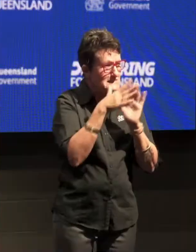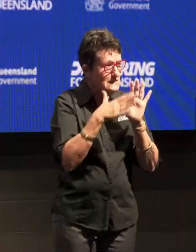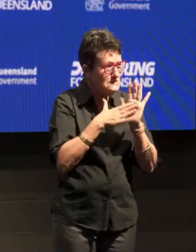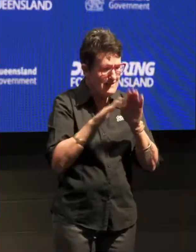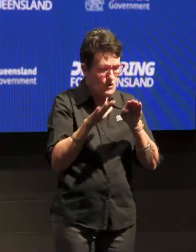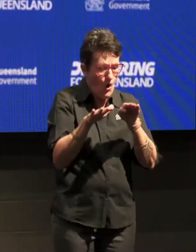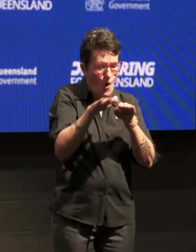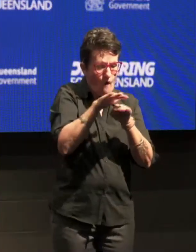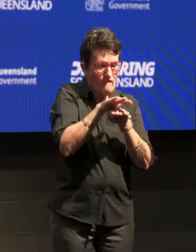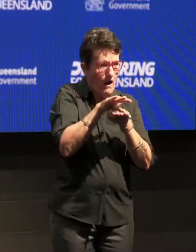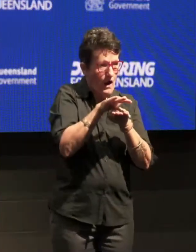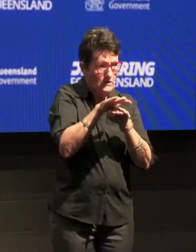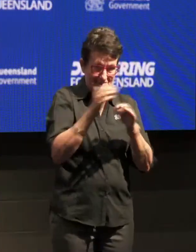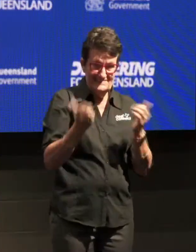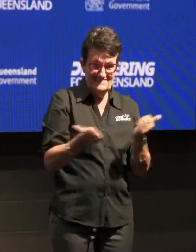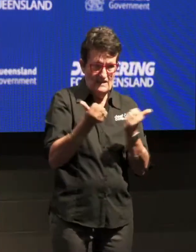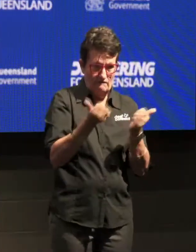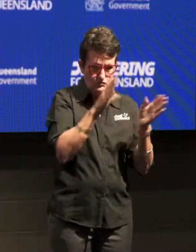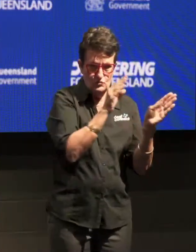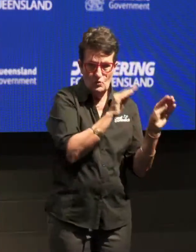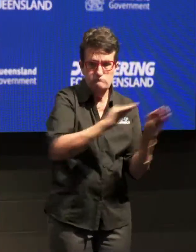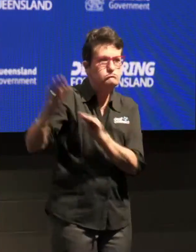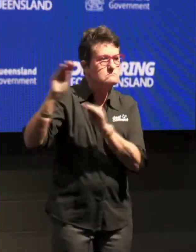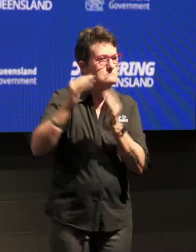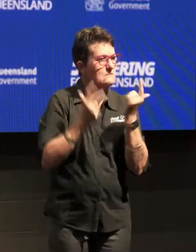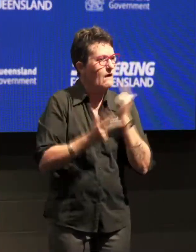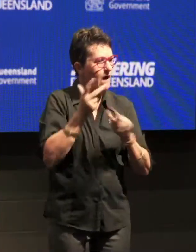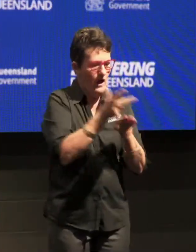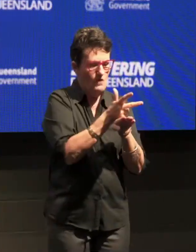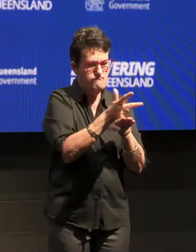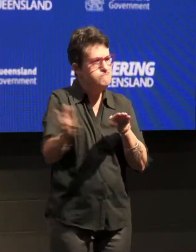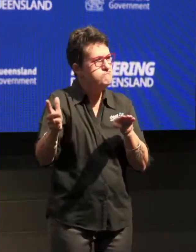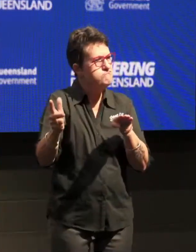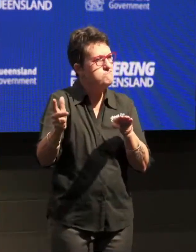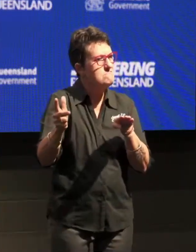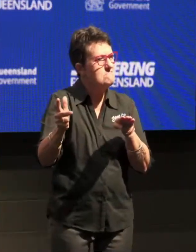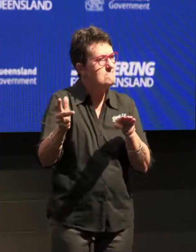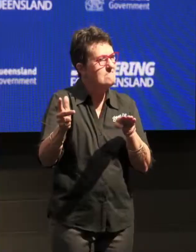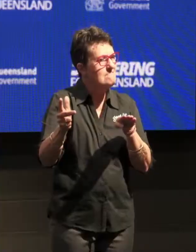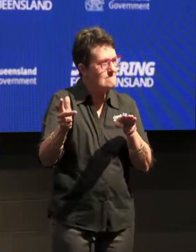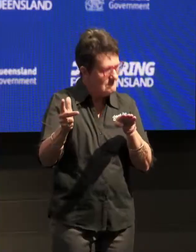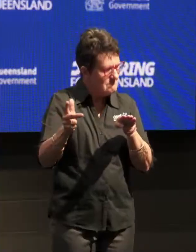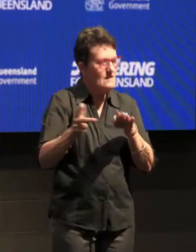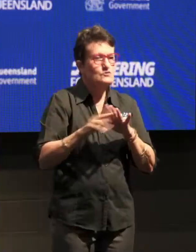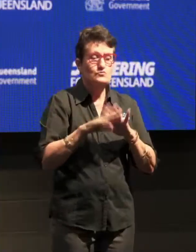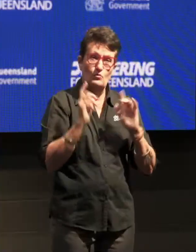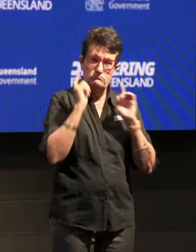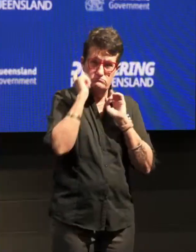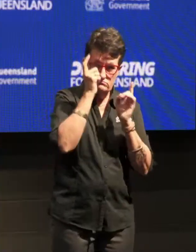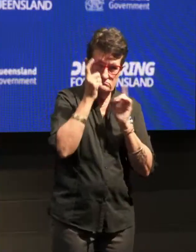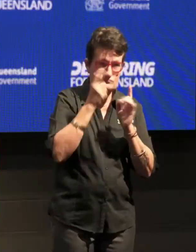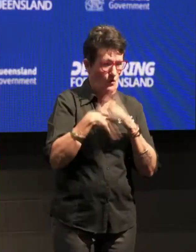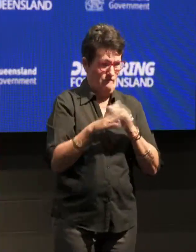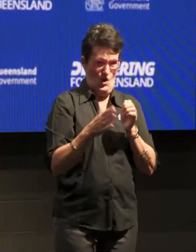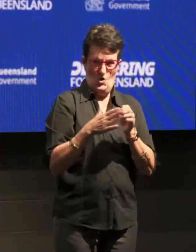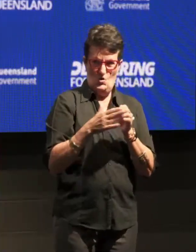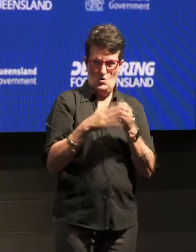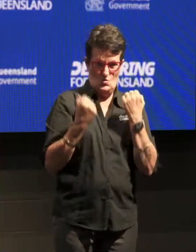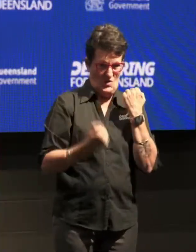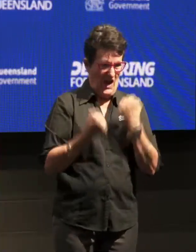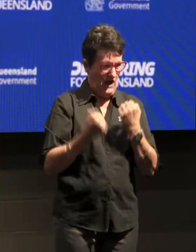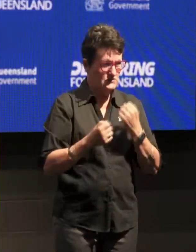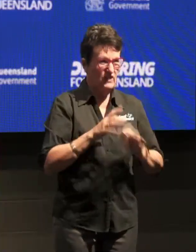a roadway is sufficient to wash a vehicle from a roadway. Great concern around modern vehicles. Once